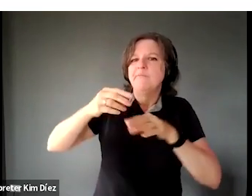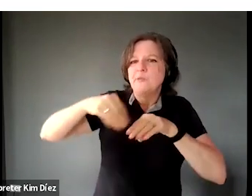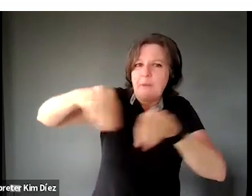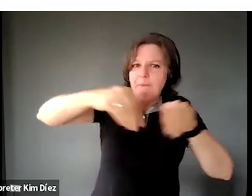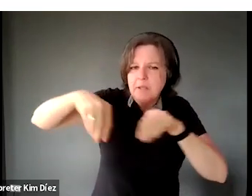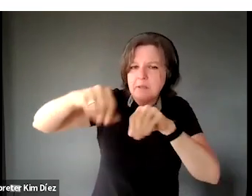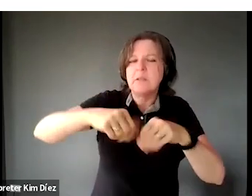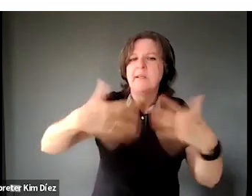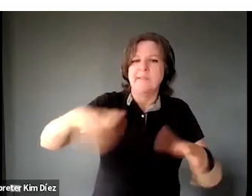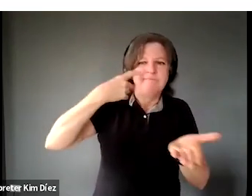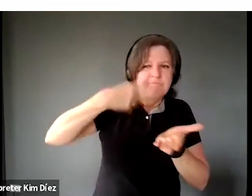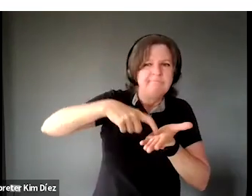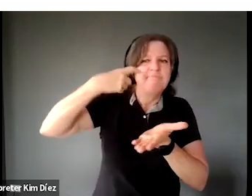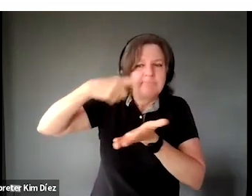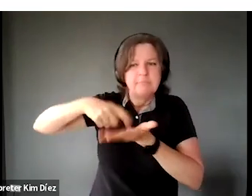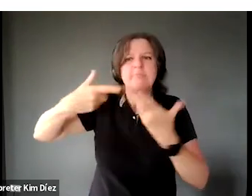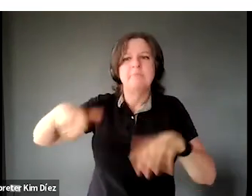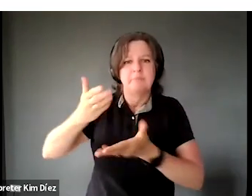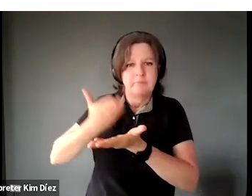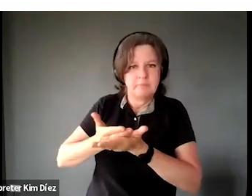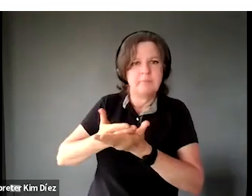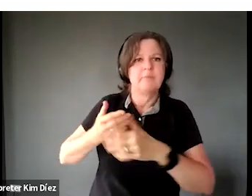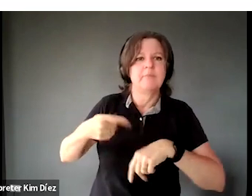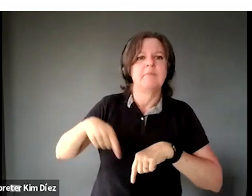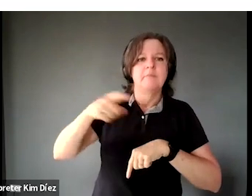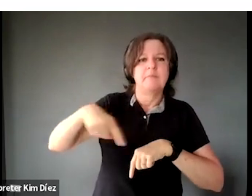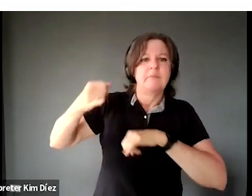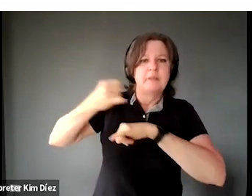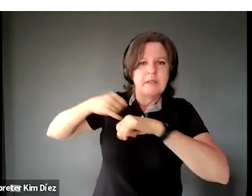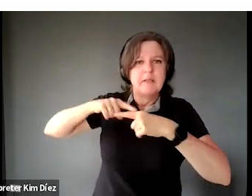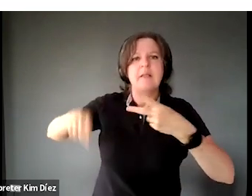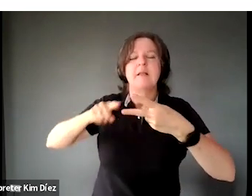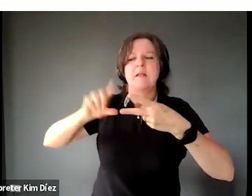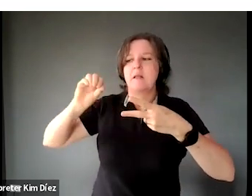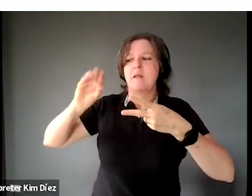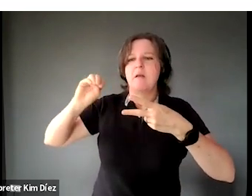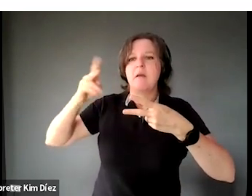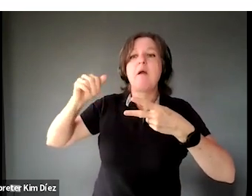where we have seen different applications. We have tried